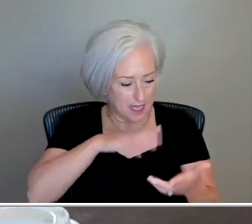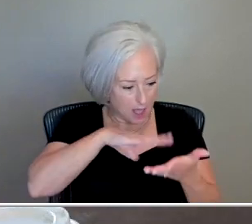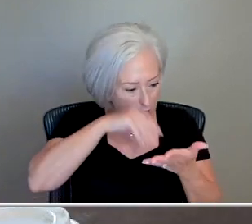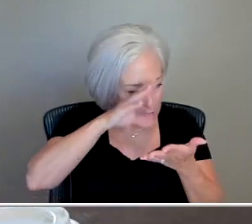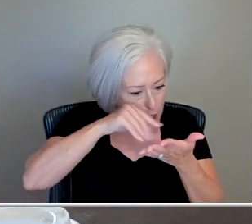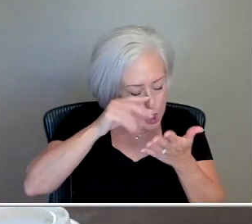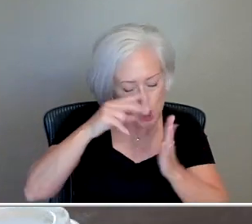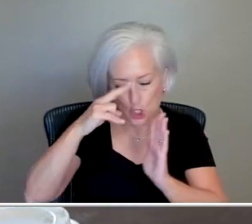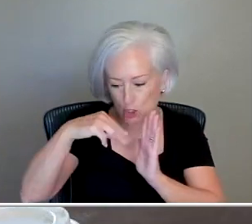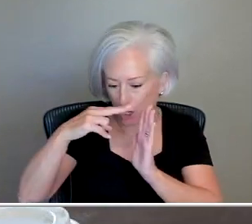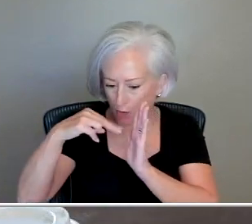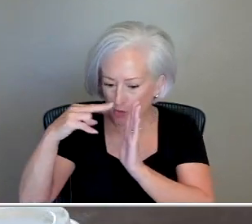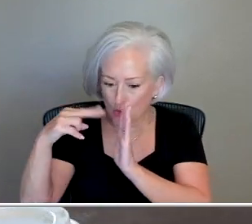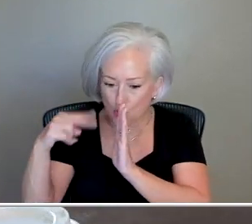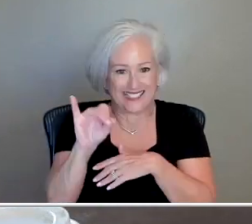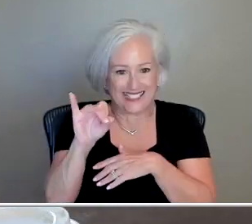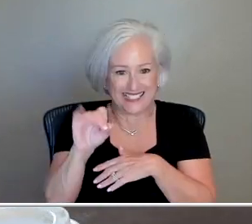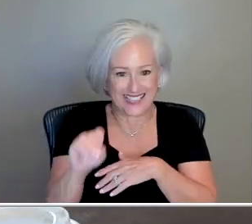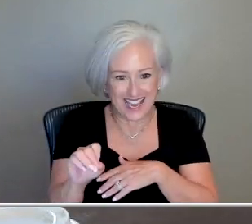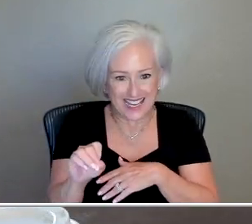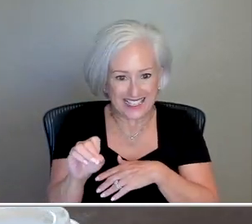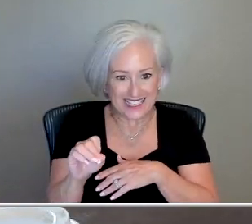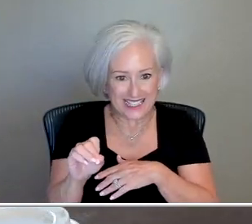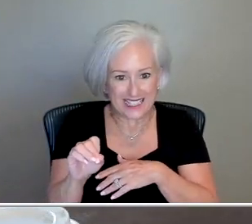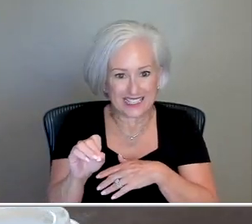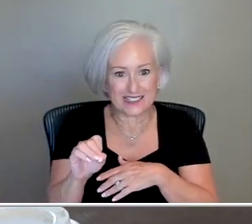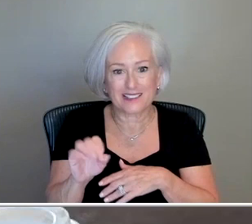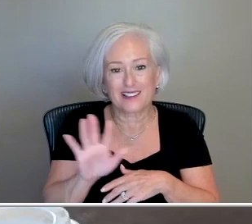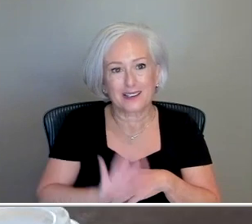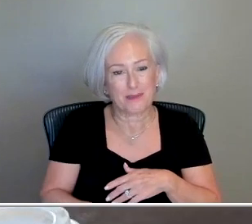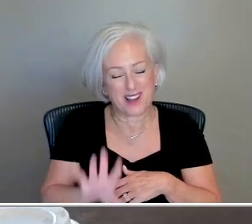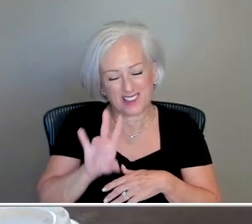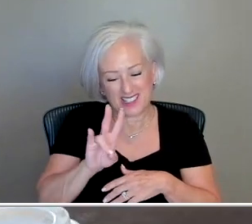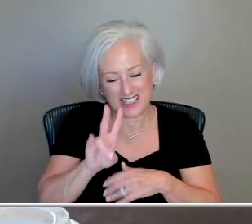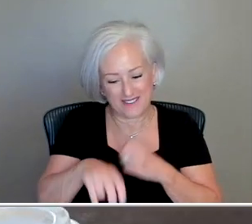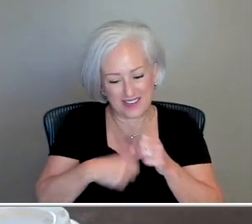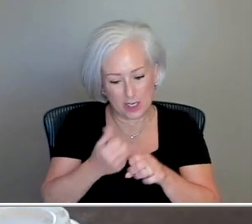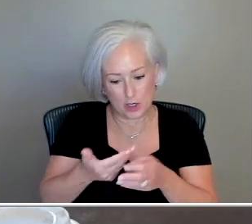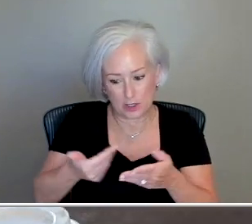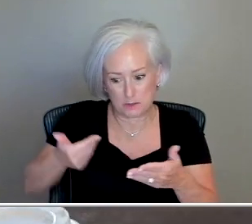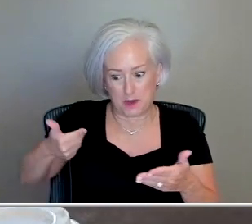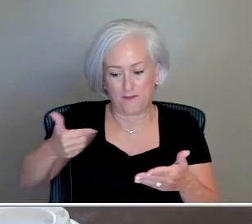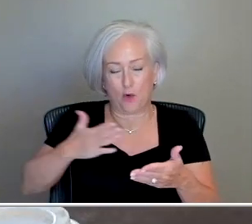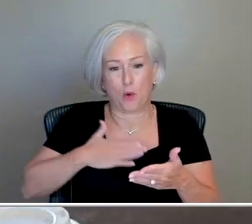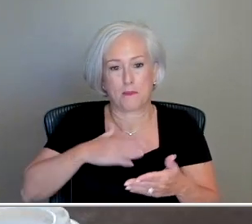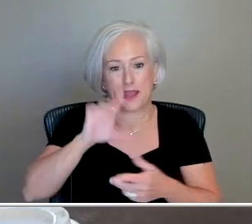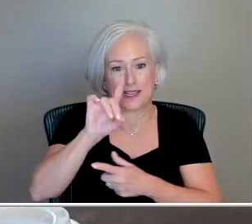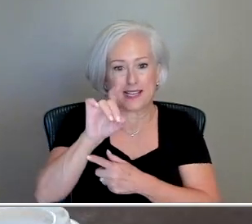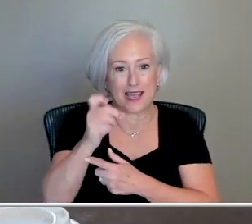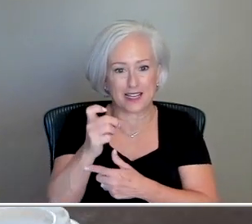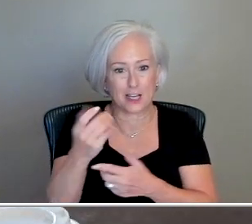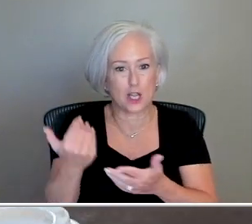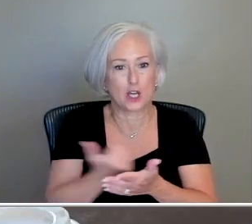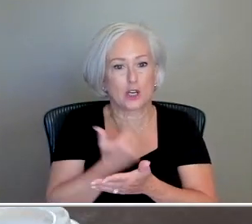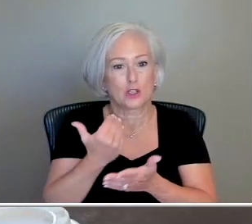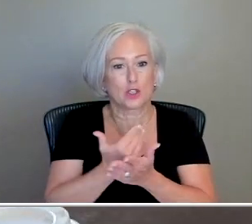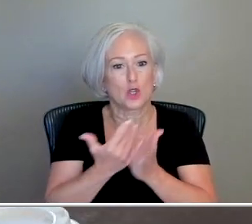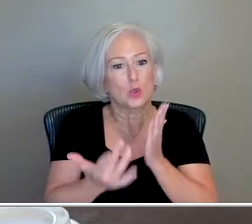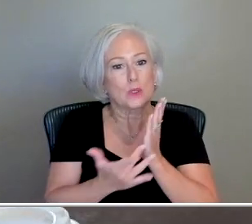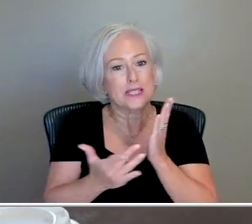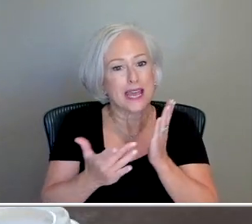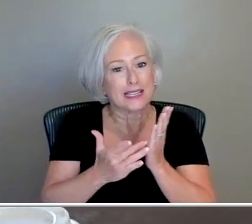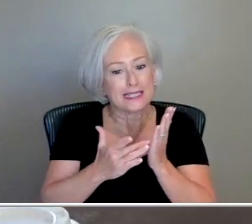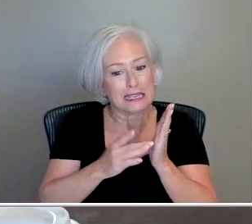just 7, 8, 9 years before my diagnosis, this new technique started developing. And then of course, Dr. Rosenthal being